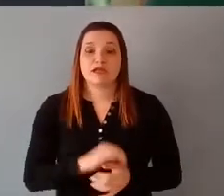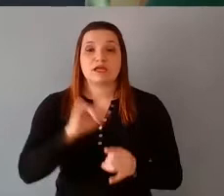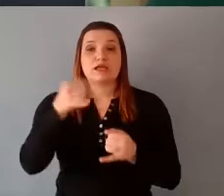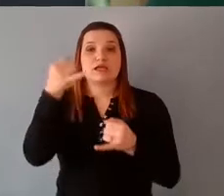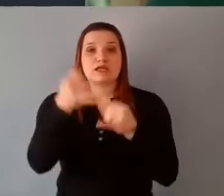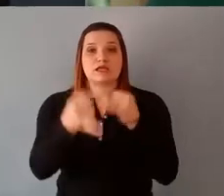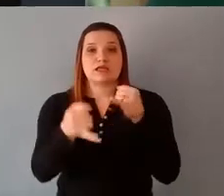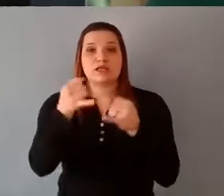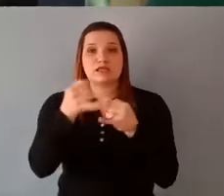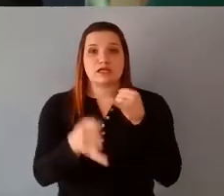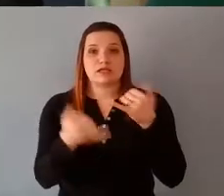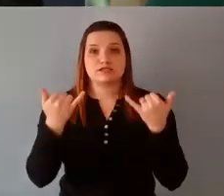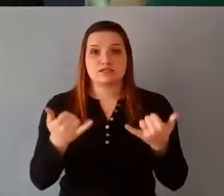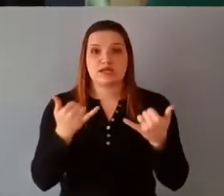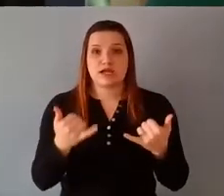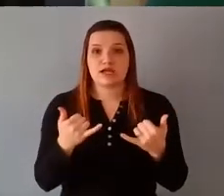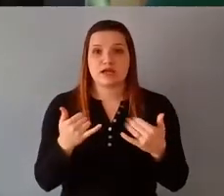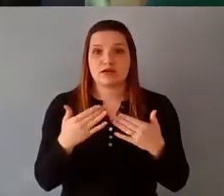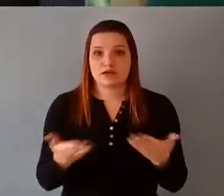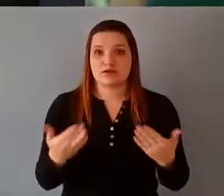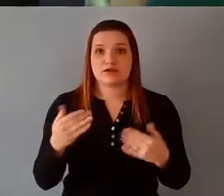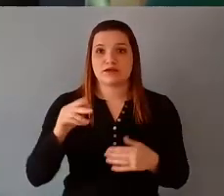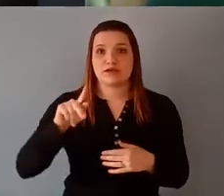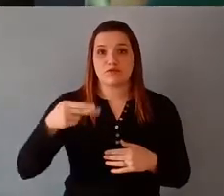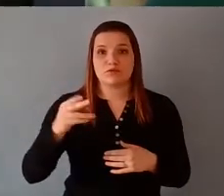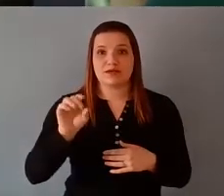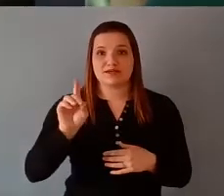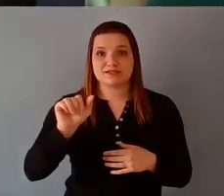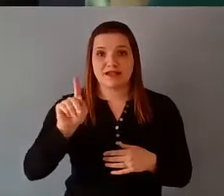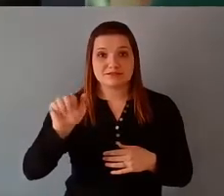moving right down here at Cuya Delta. So this is as of